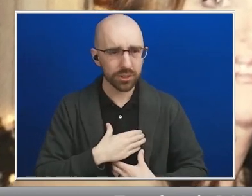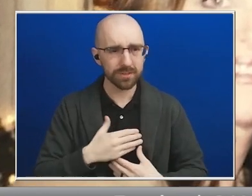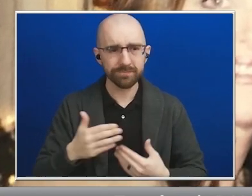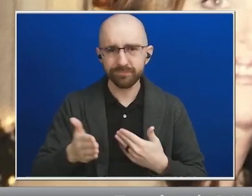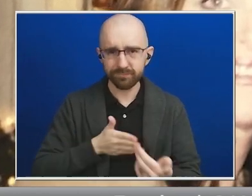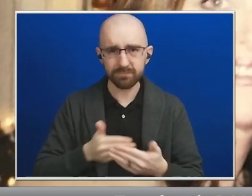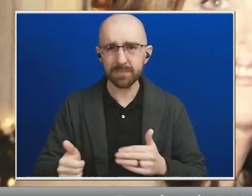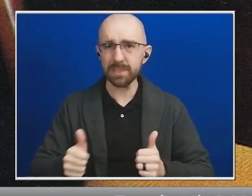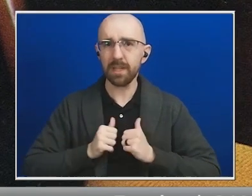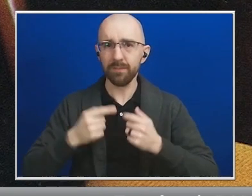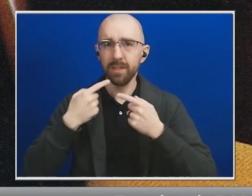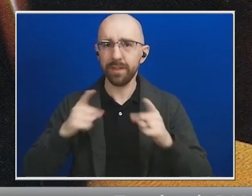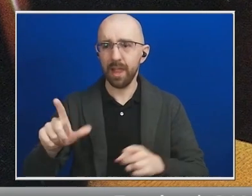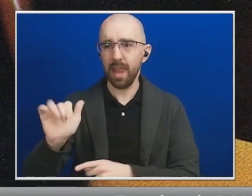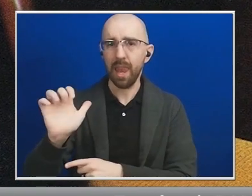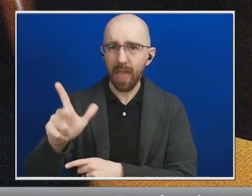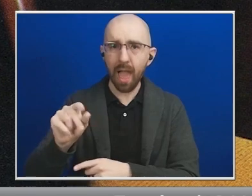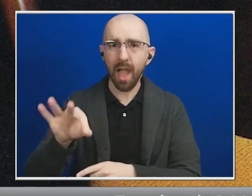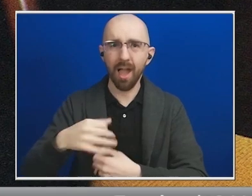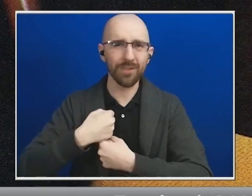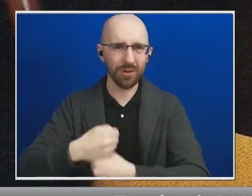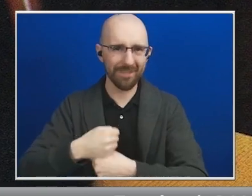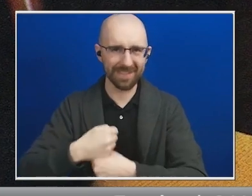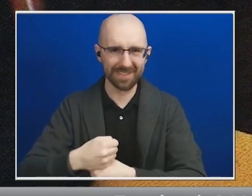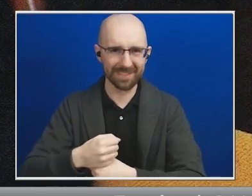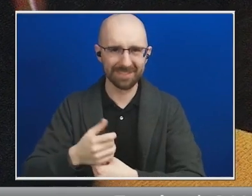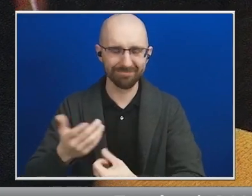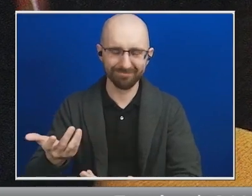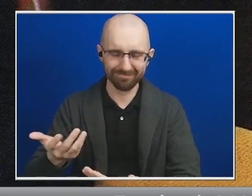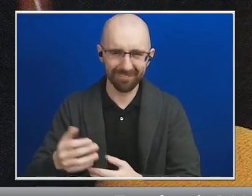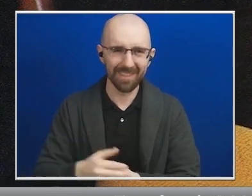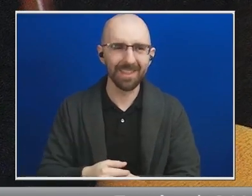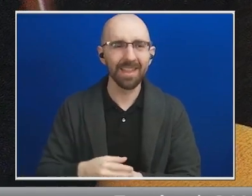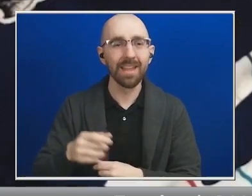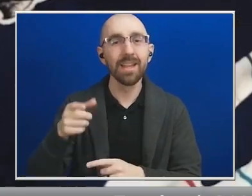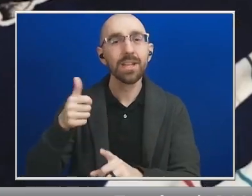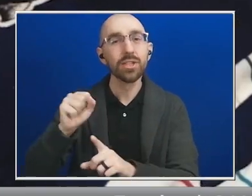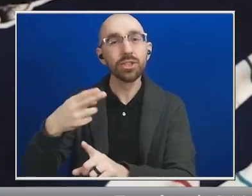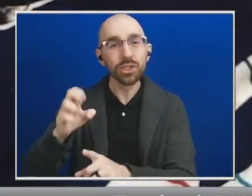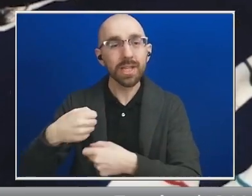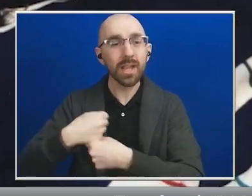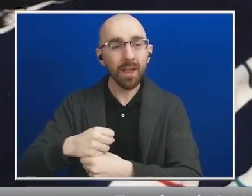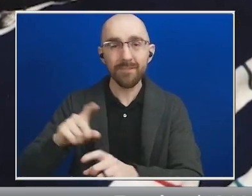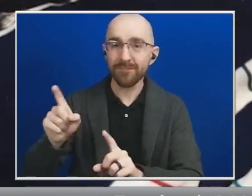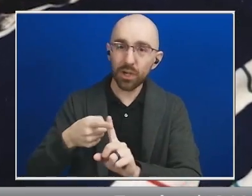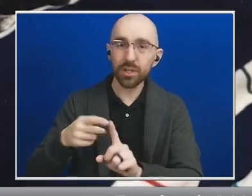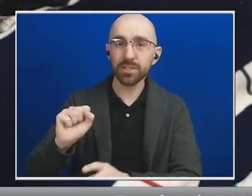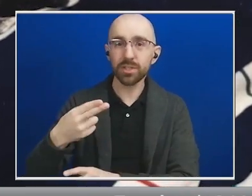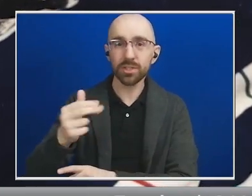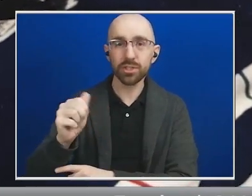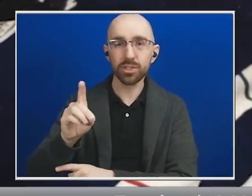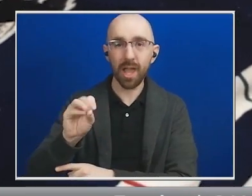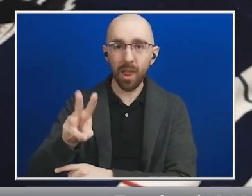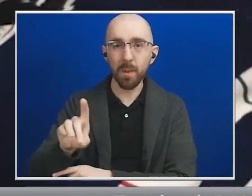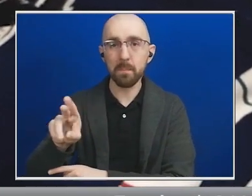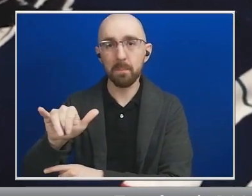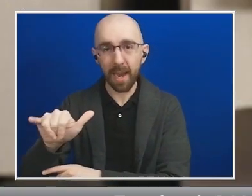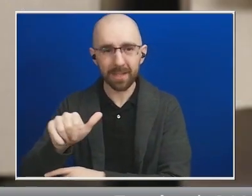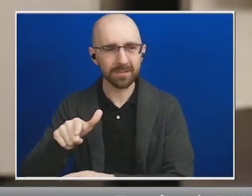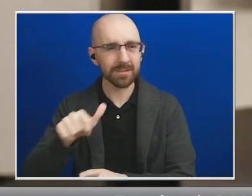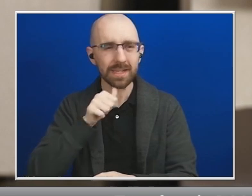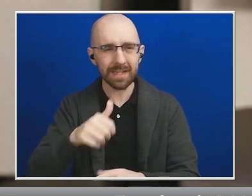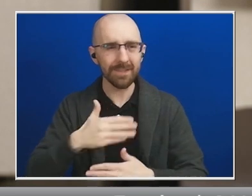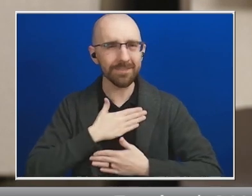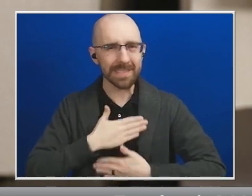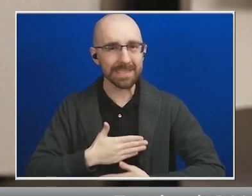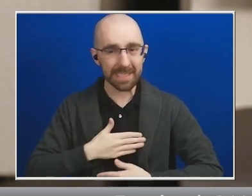lack of craftiness, Marty created the first Shadow Buddy, which didn't physically last very long.